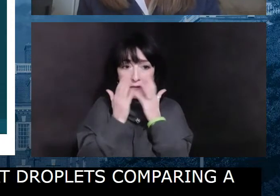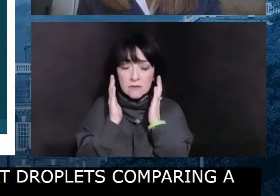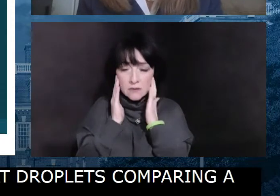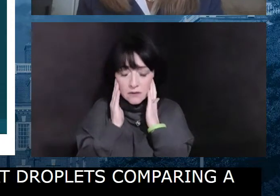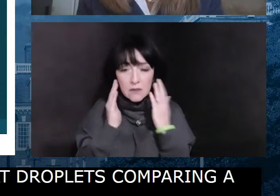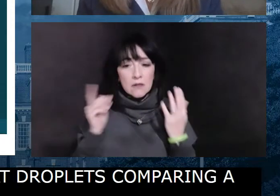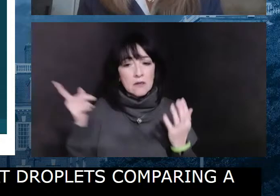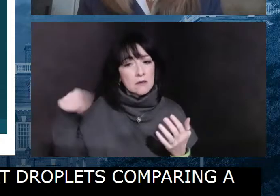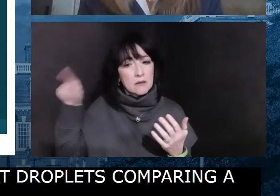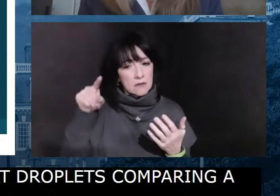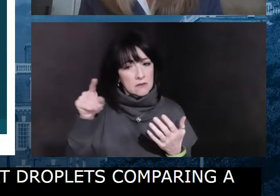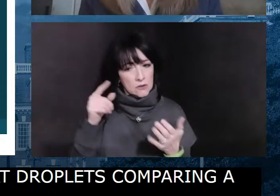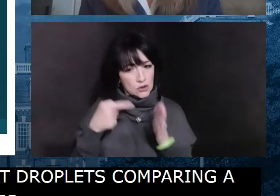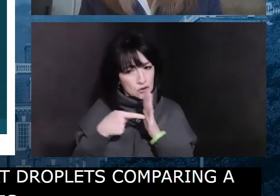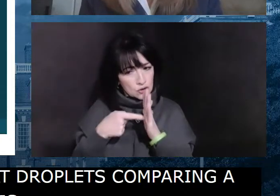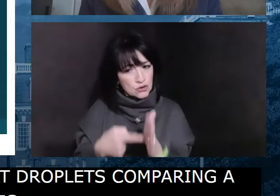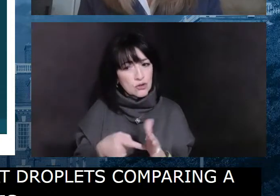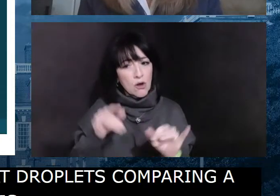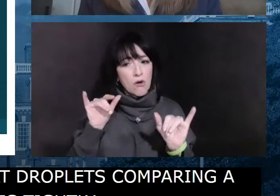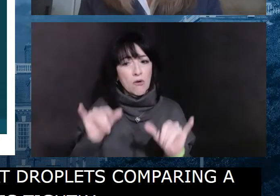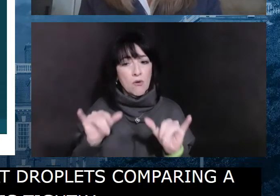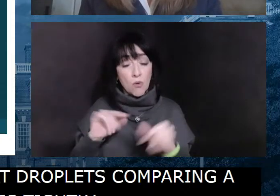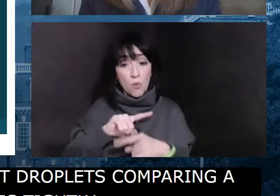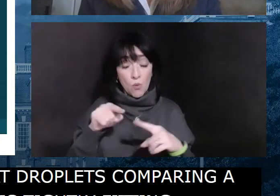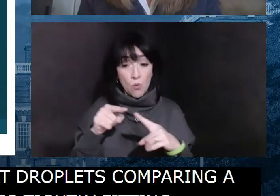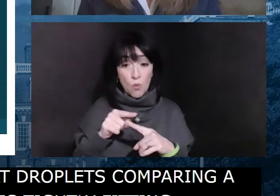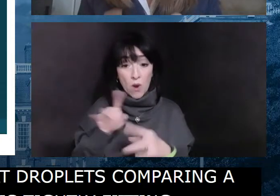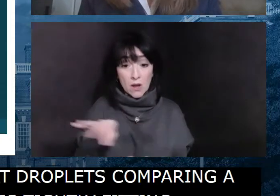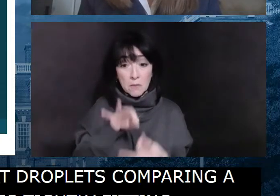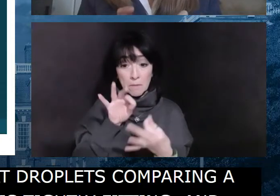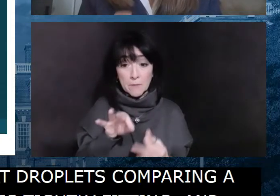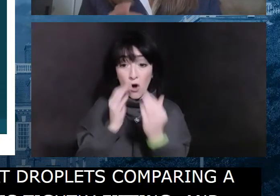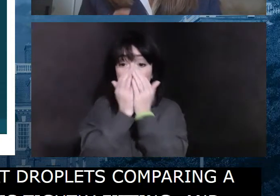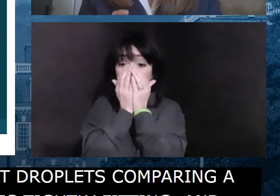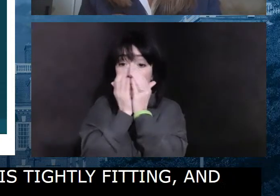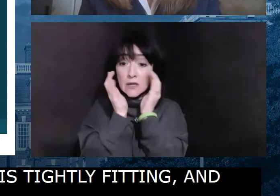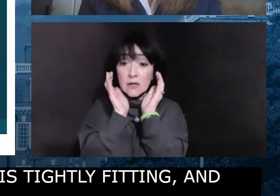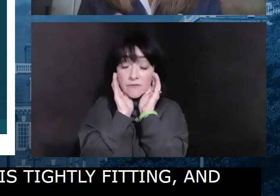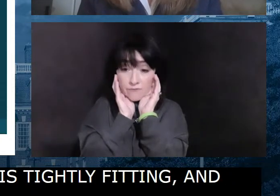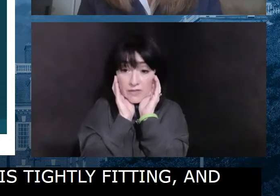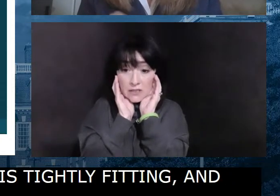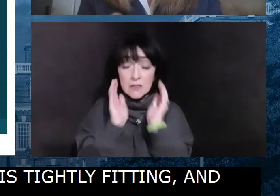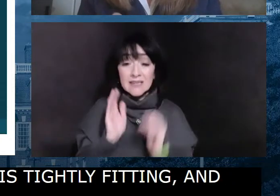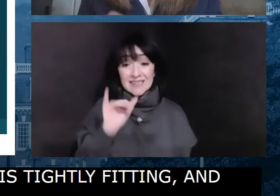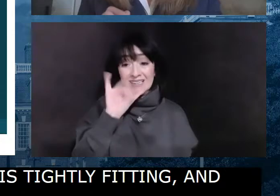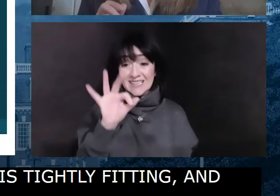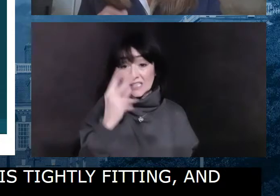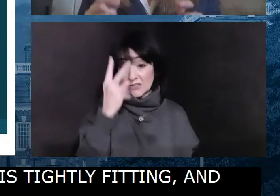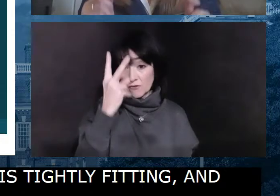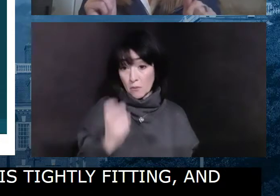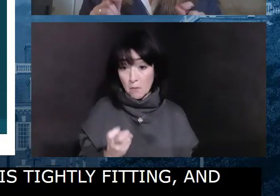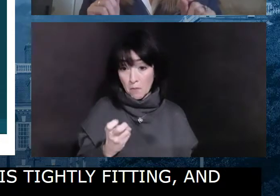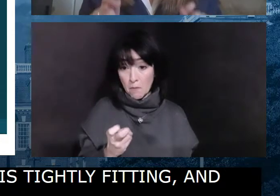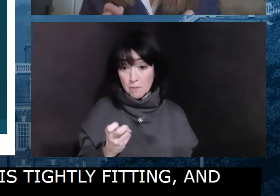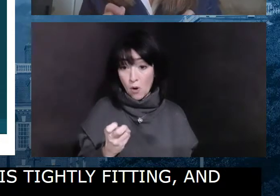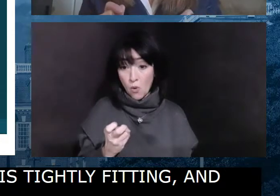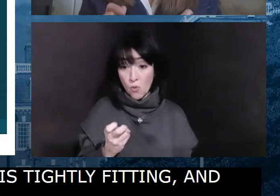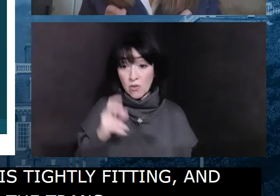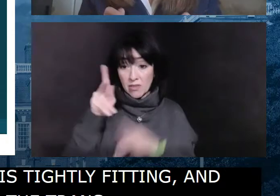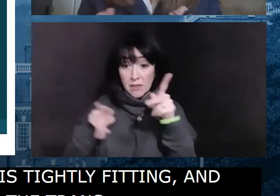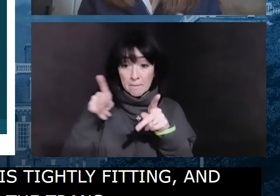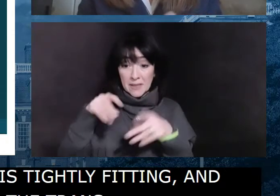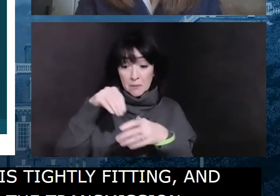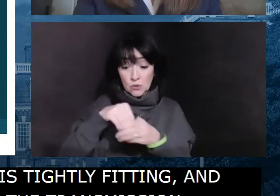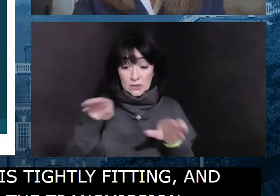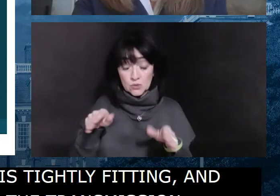of droplets is reduced 95% if both people in the room are wearing tightly fitted masks.